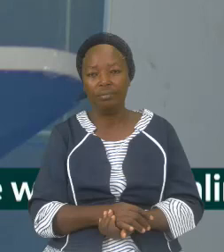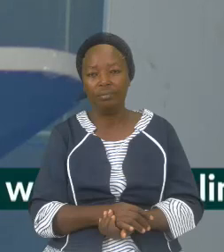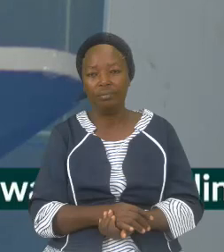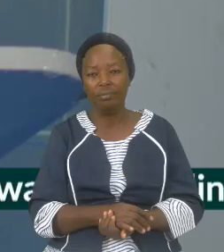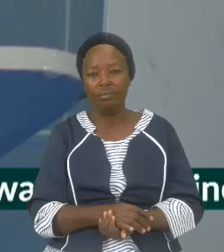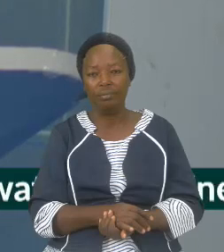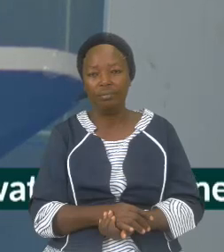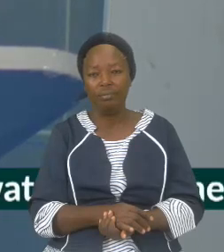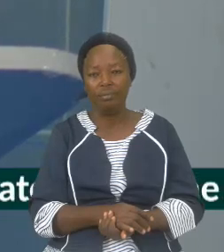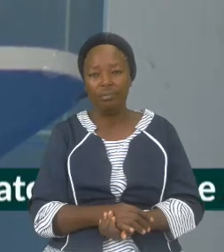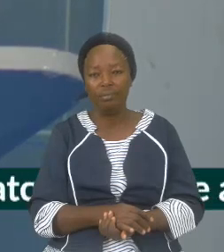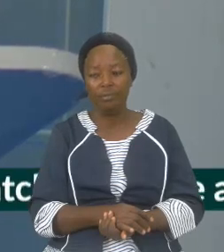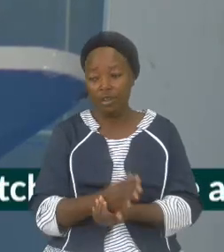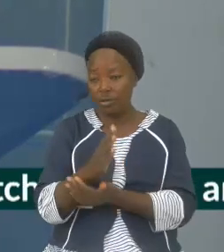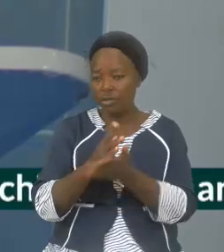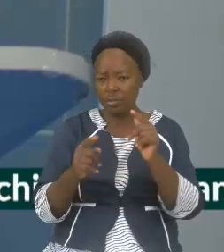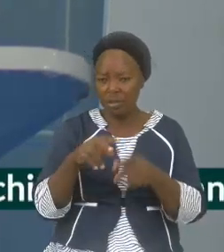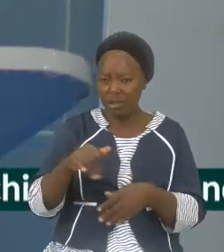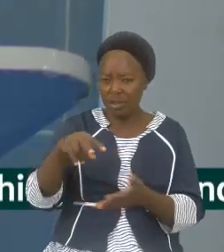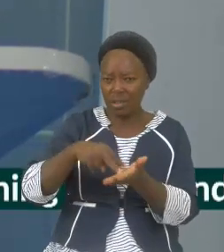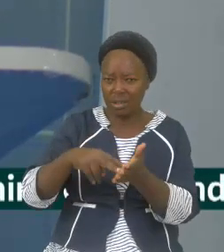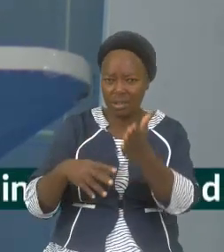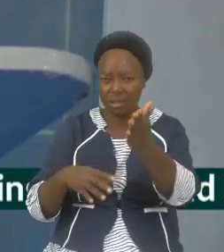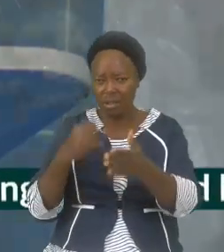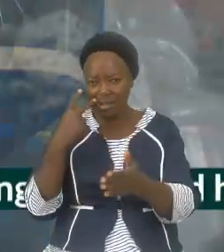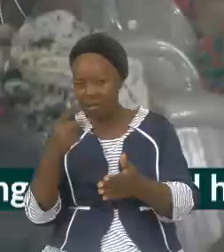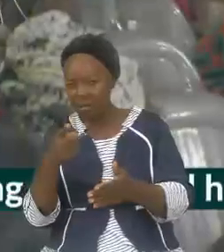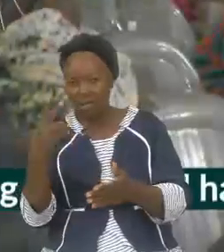Some people are still standing at the far back.